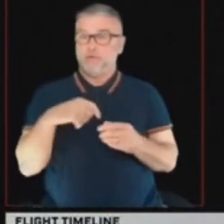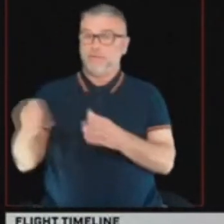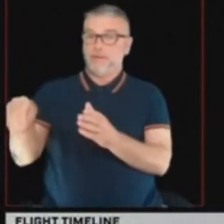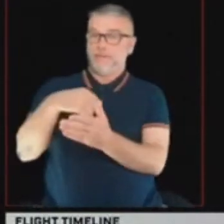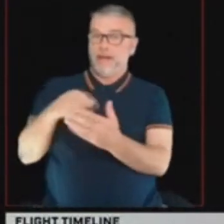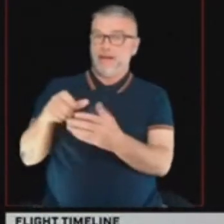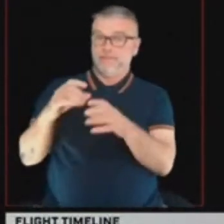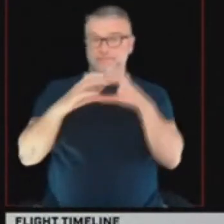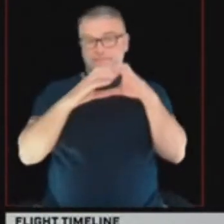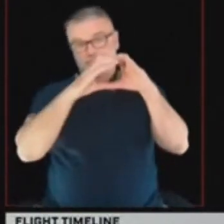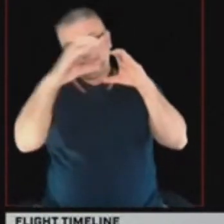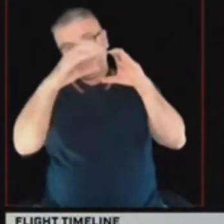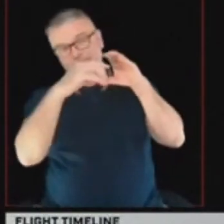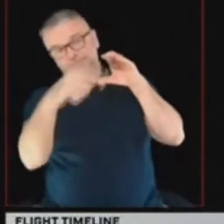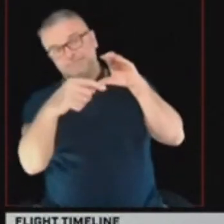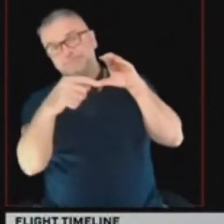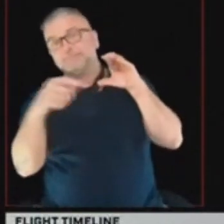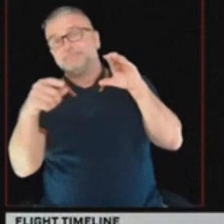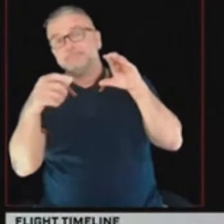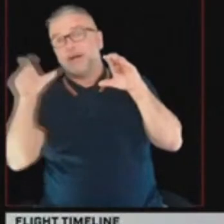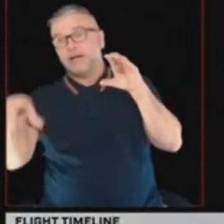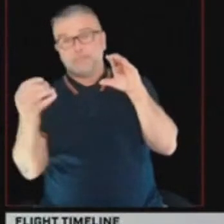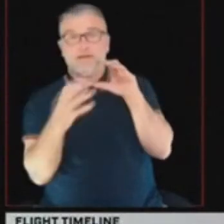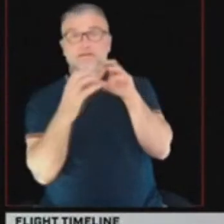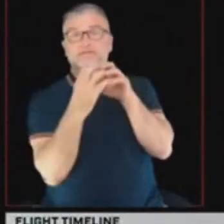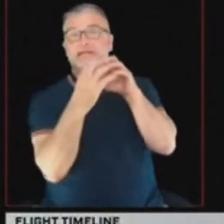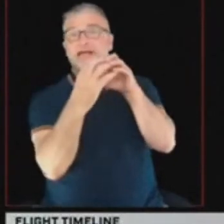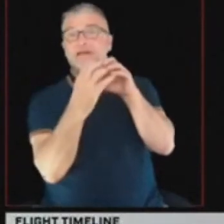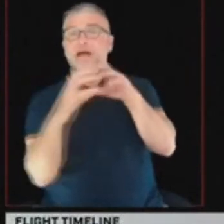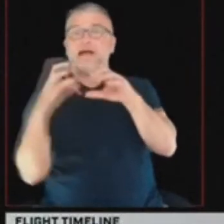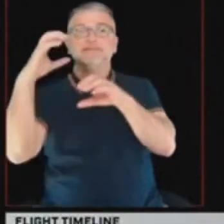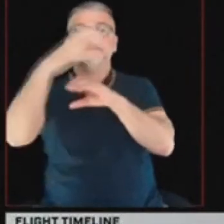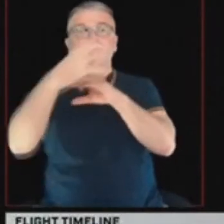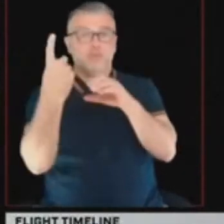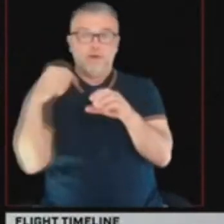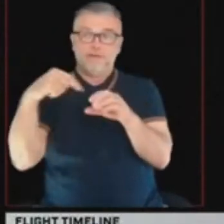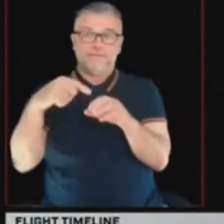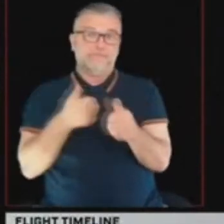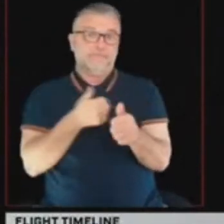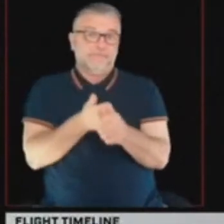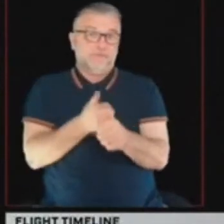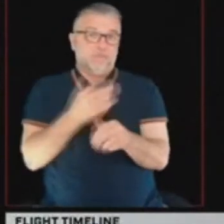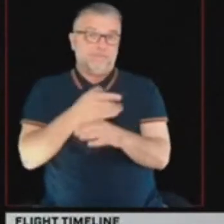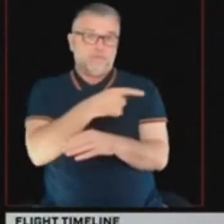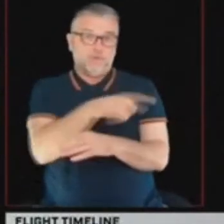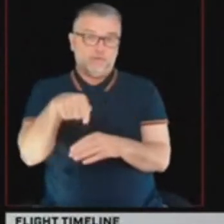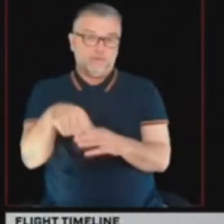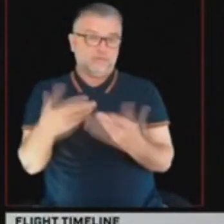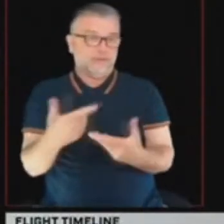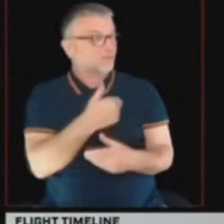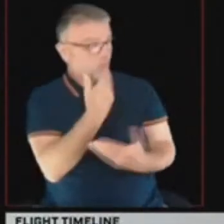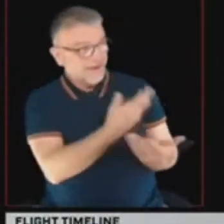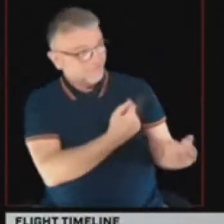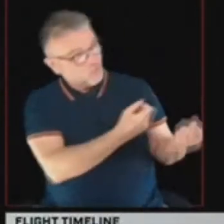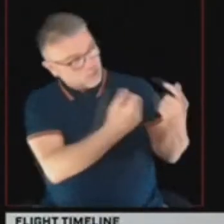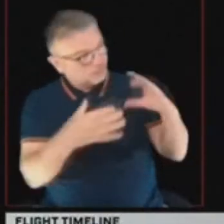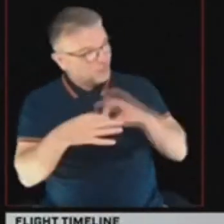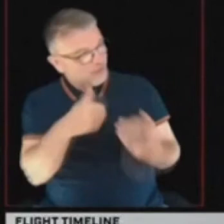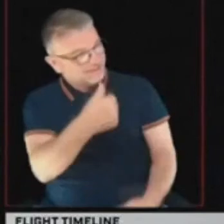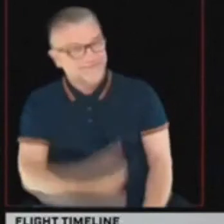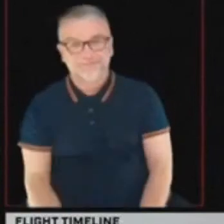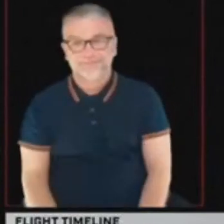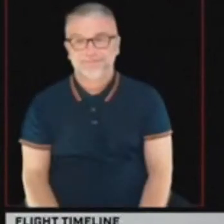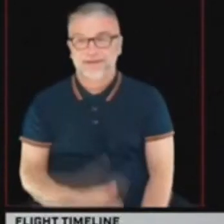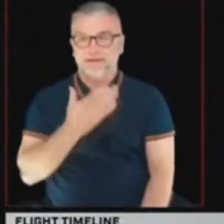flying with the launch today. And so we're really excited to have you. Thanks for joining us. No, thanks for the